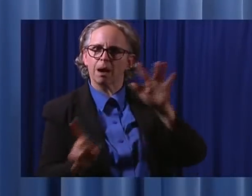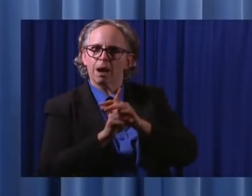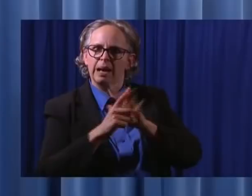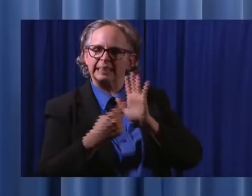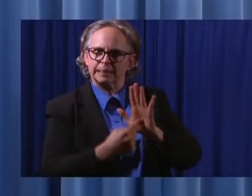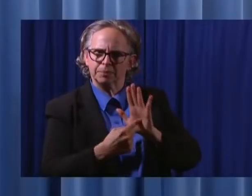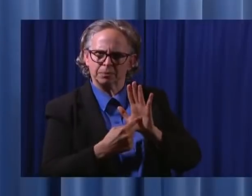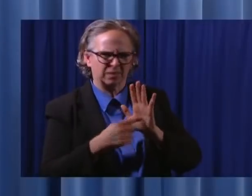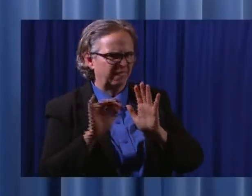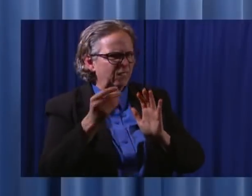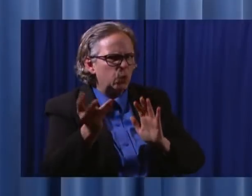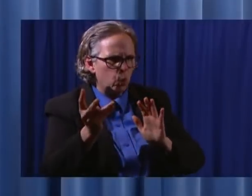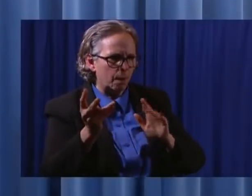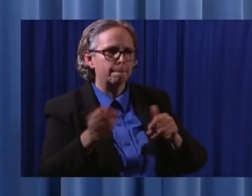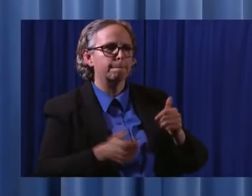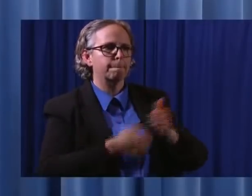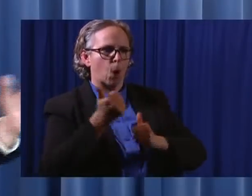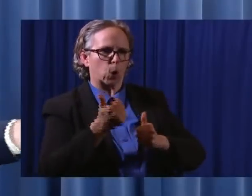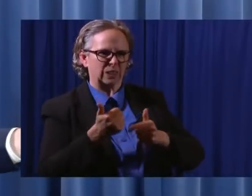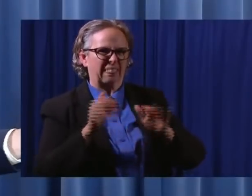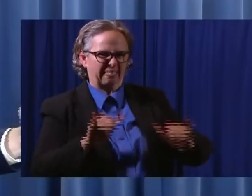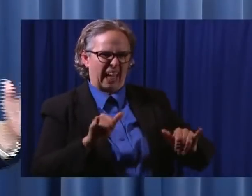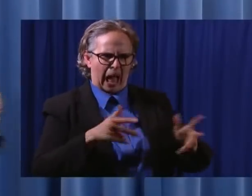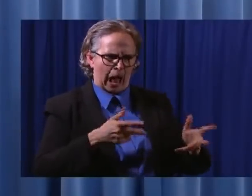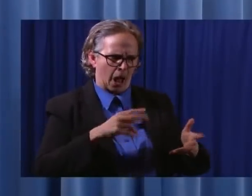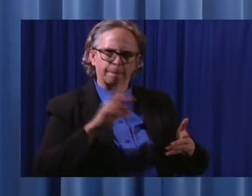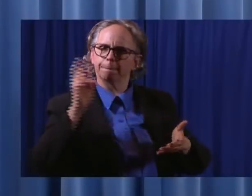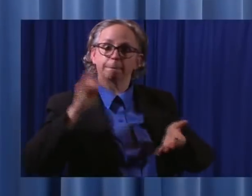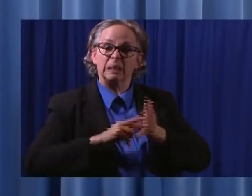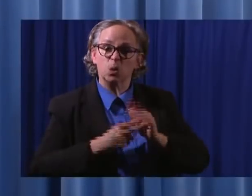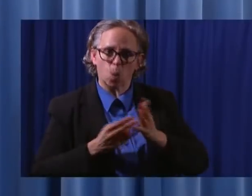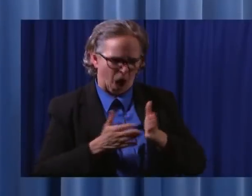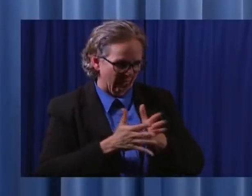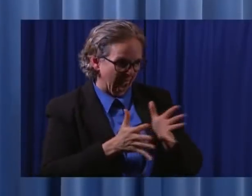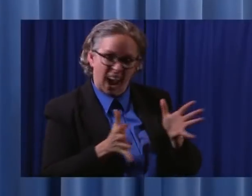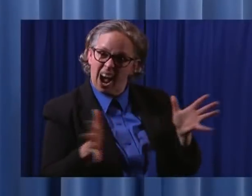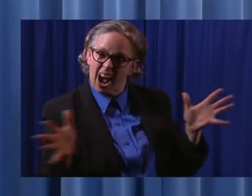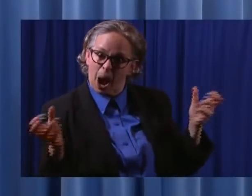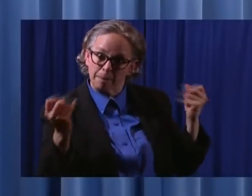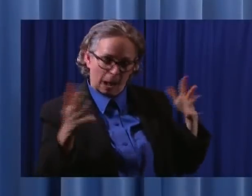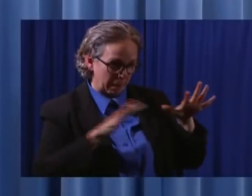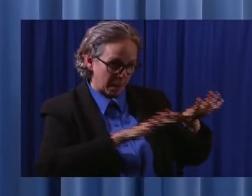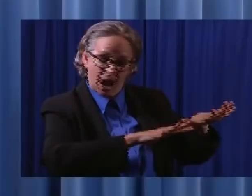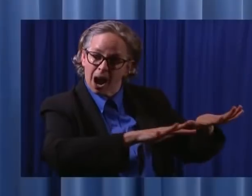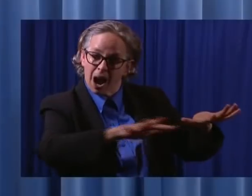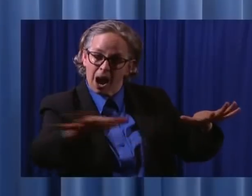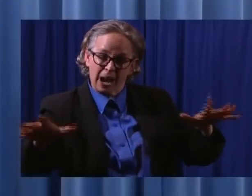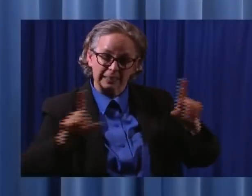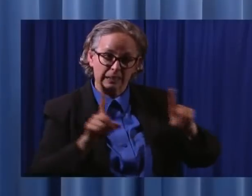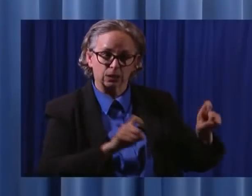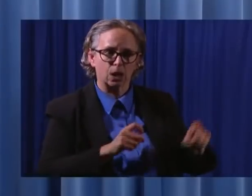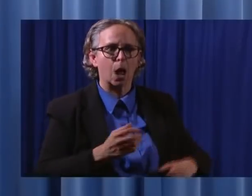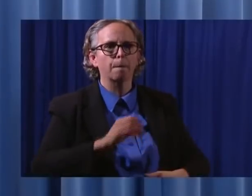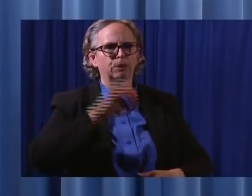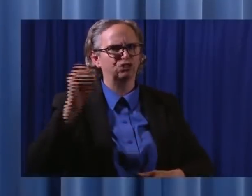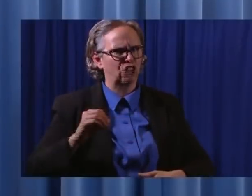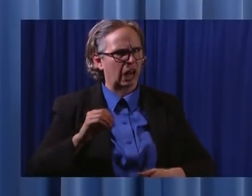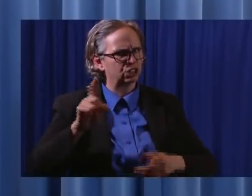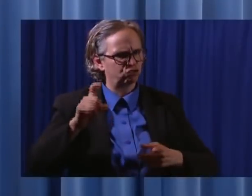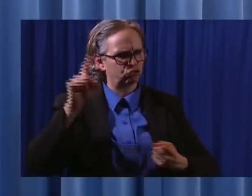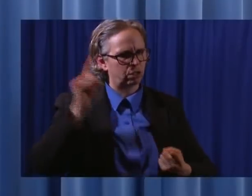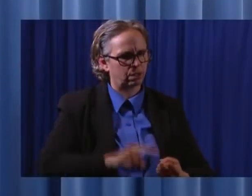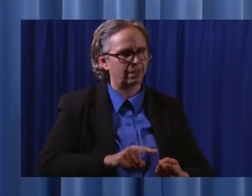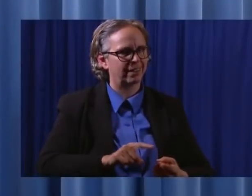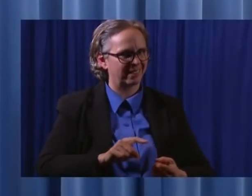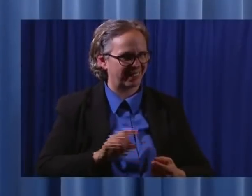equal, as you expand your universe, the number is going to go down. That's what every expert says. Our